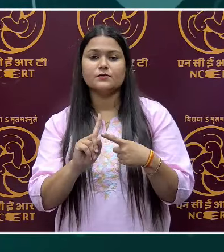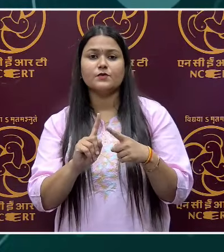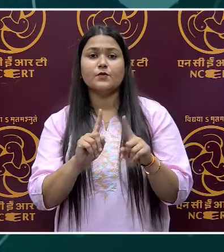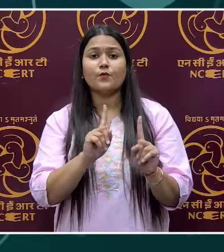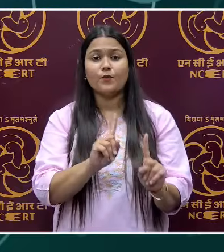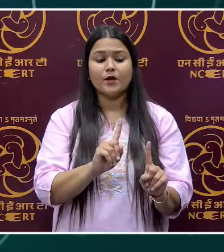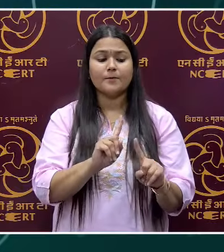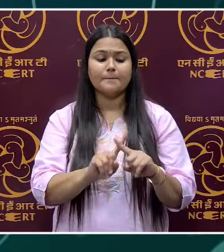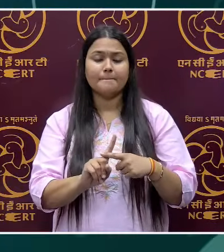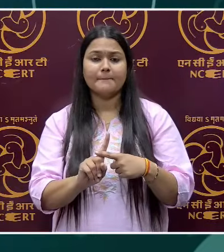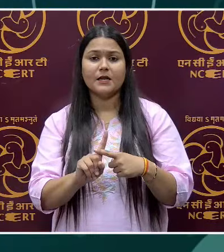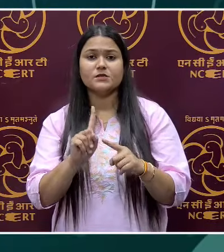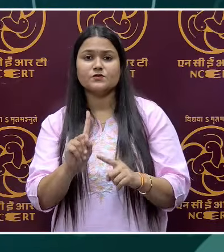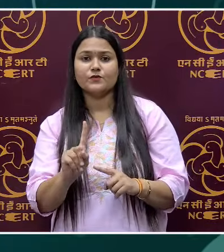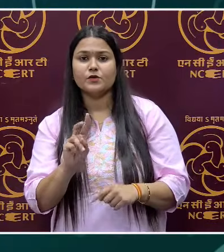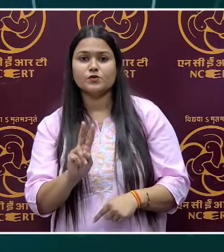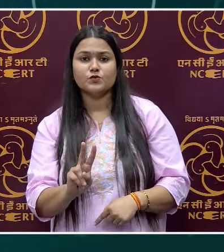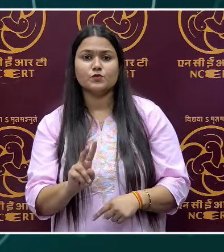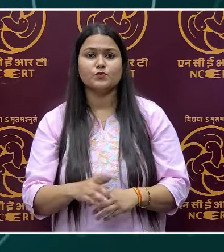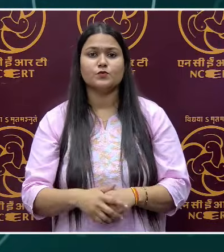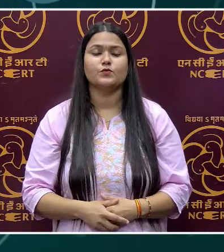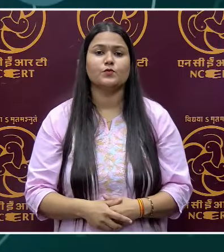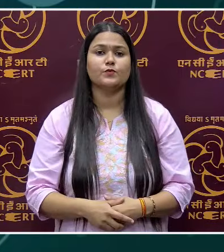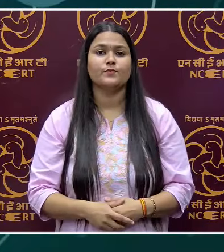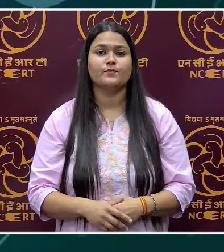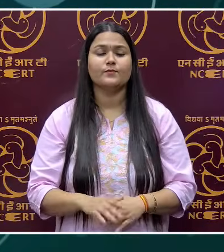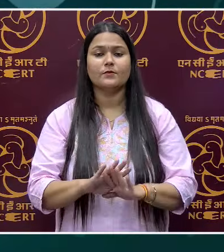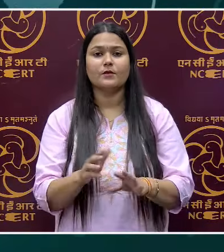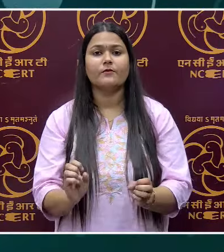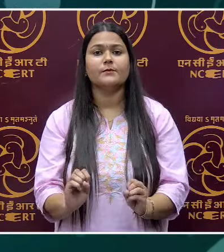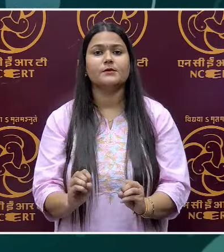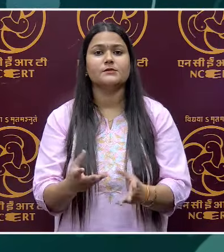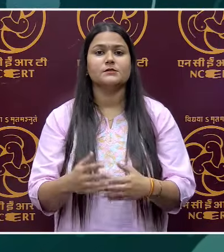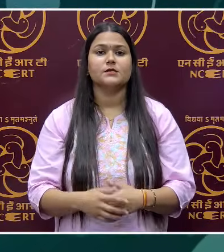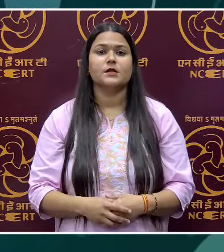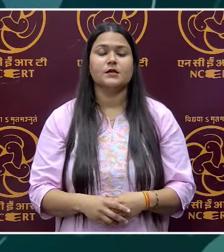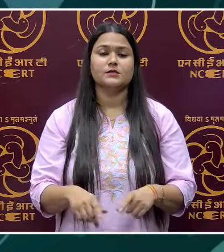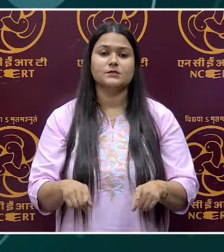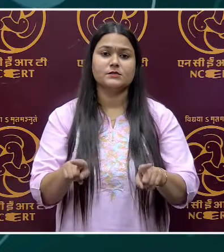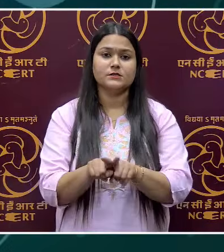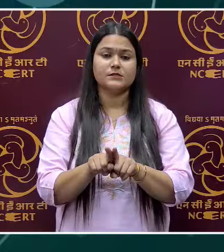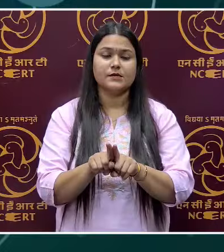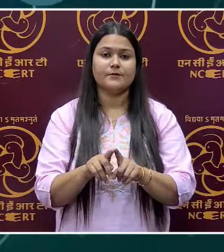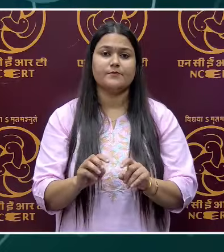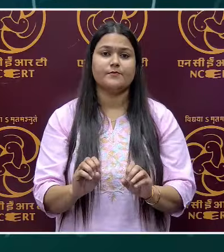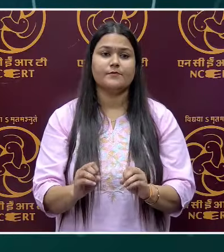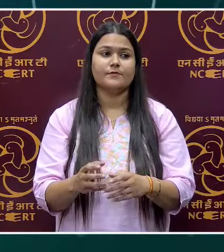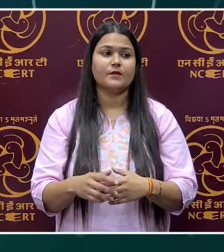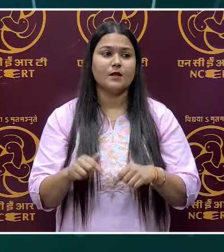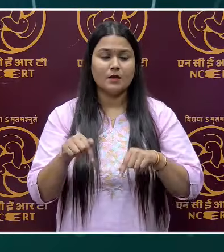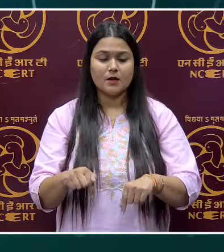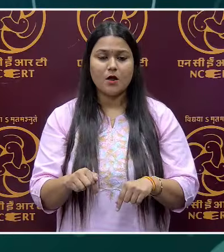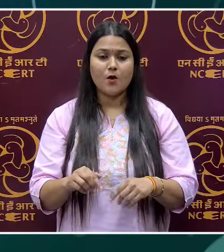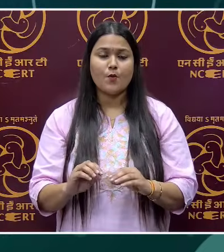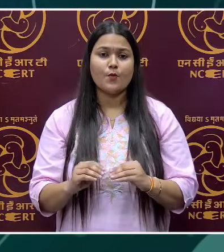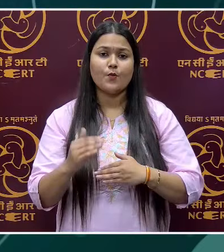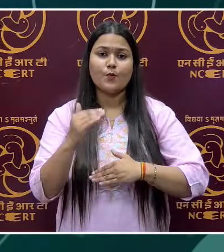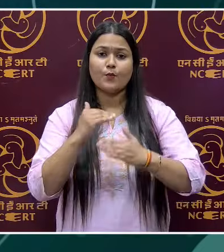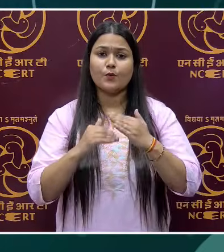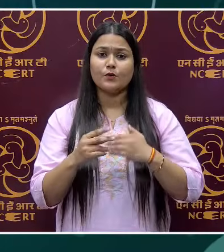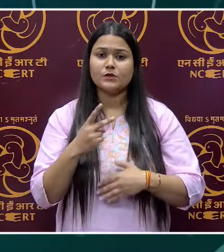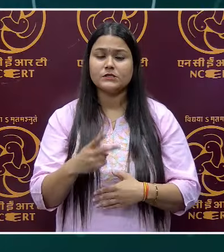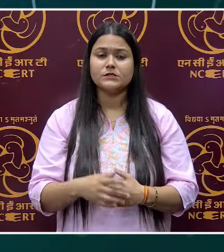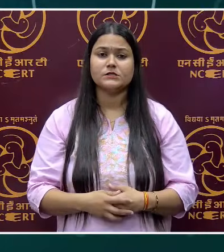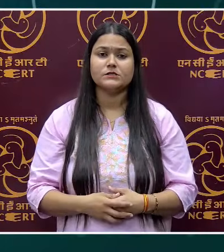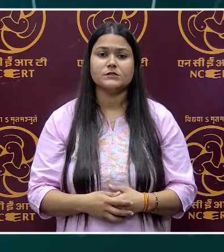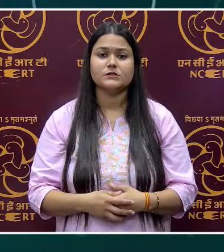2, then this one will come here, okay, and we will start exactly from 1. Now we will go